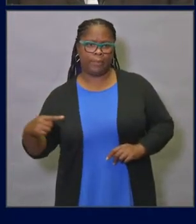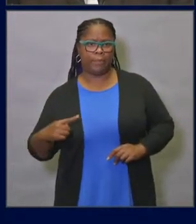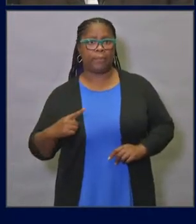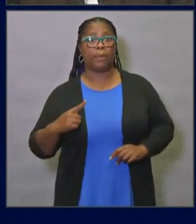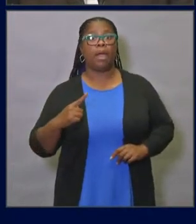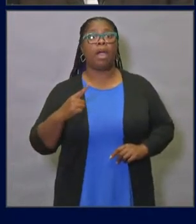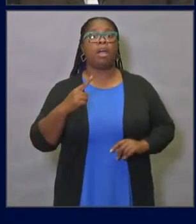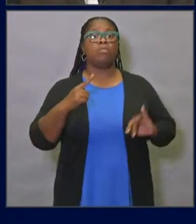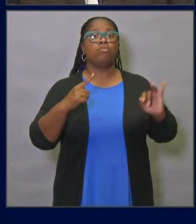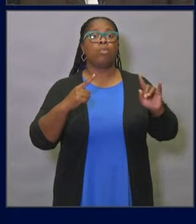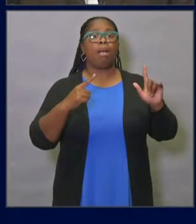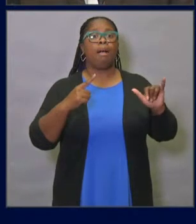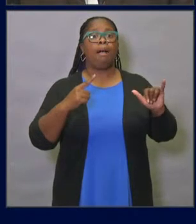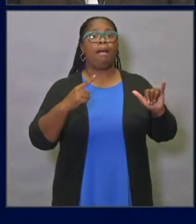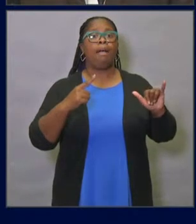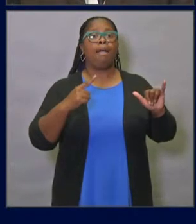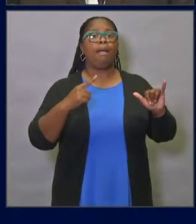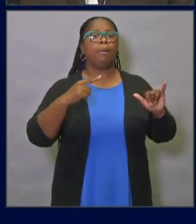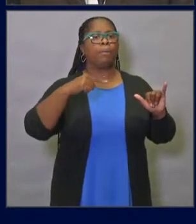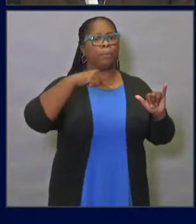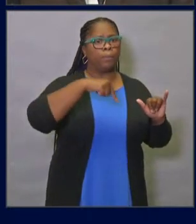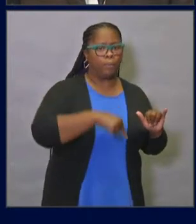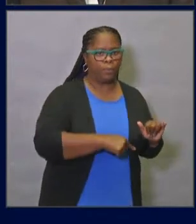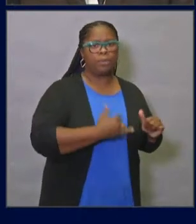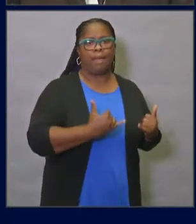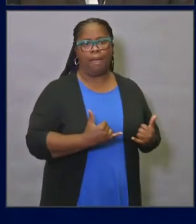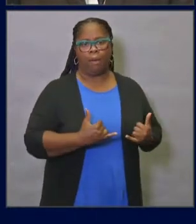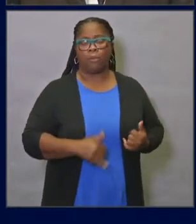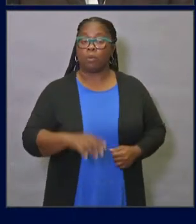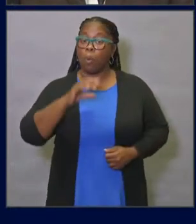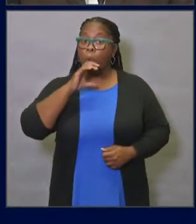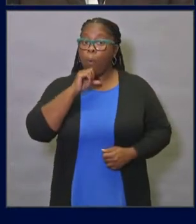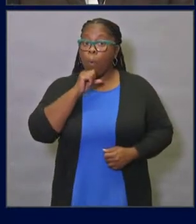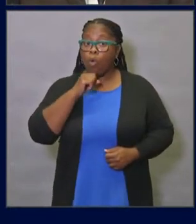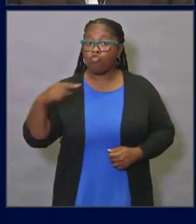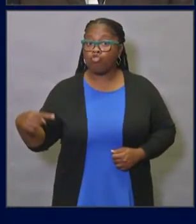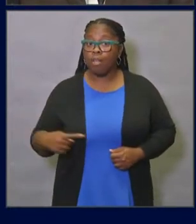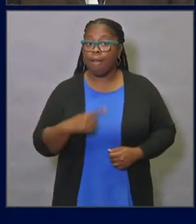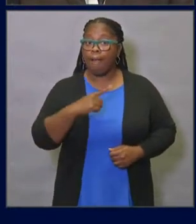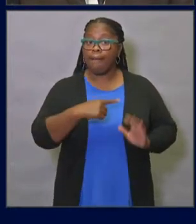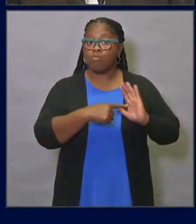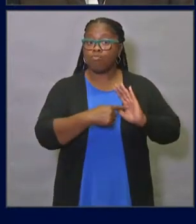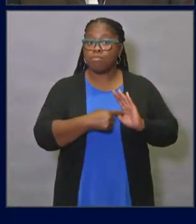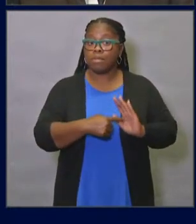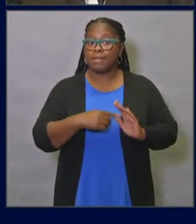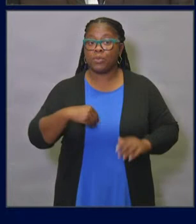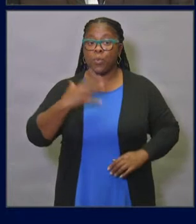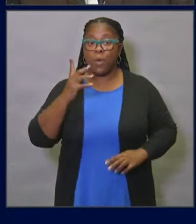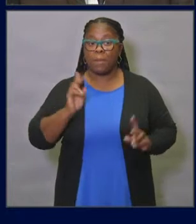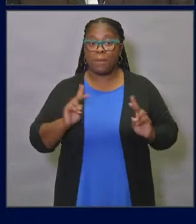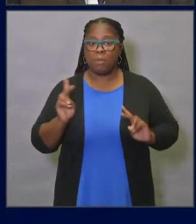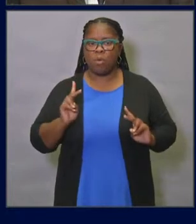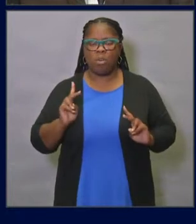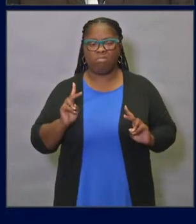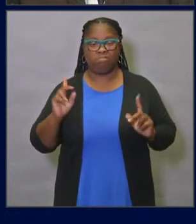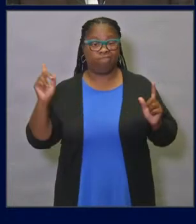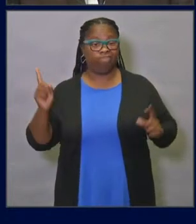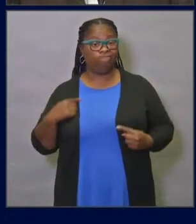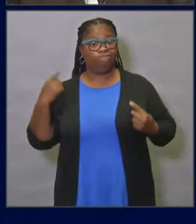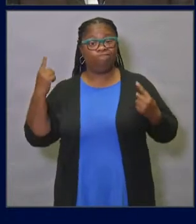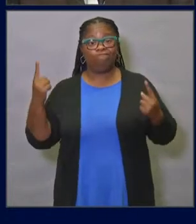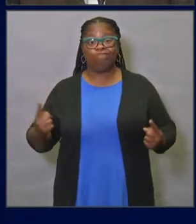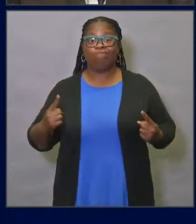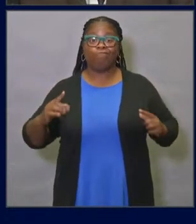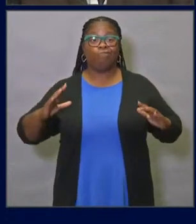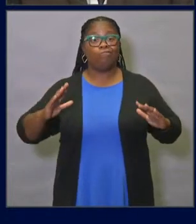but seem to have declined again. And the orange line, which represents white residents, has consistently been lower than other racial and